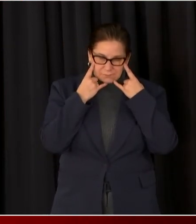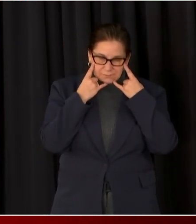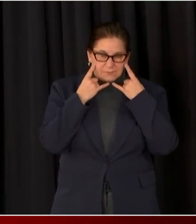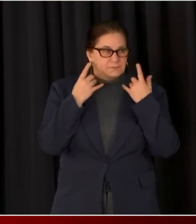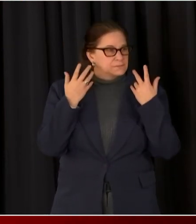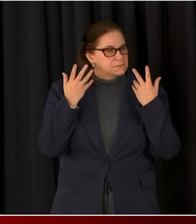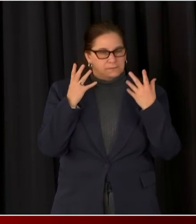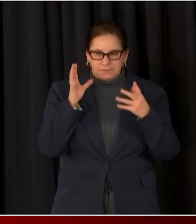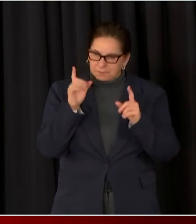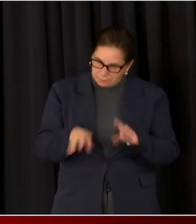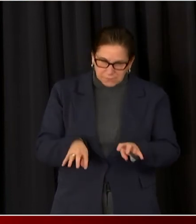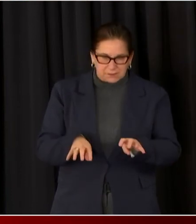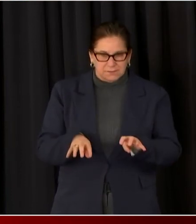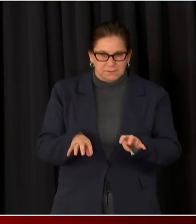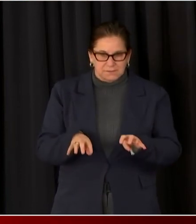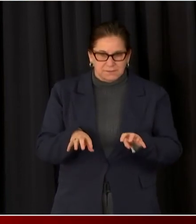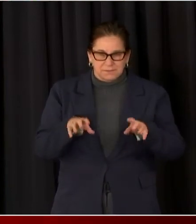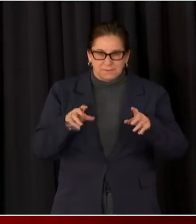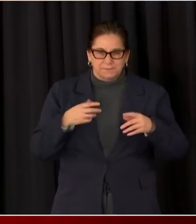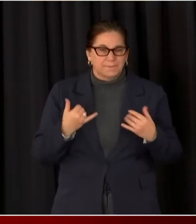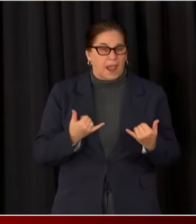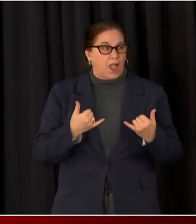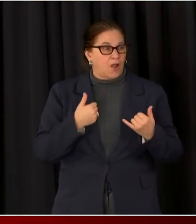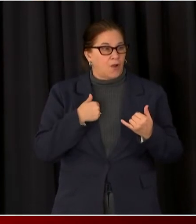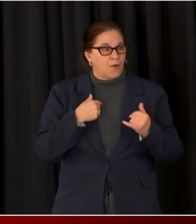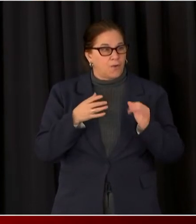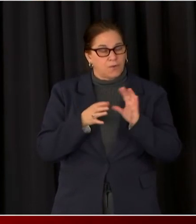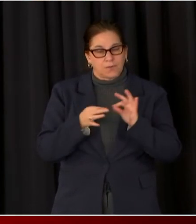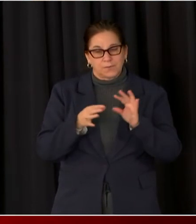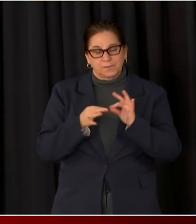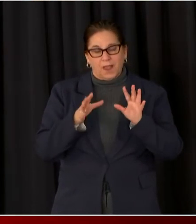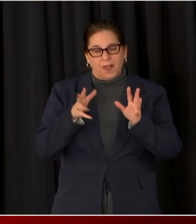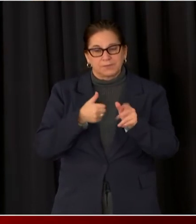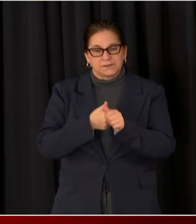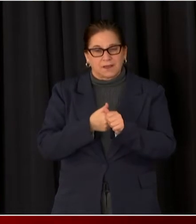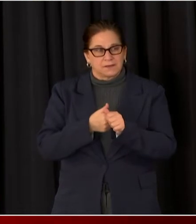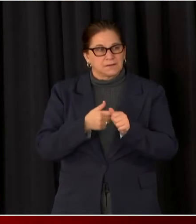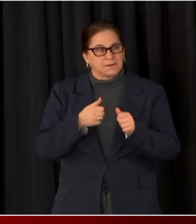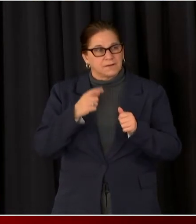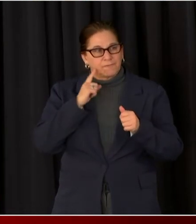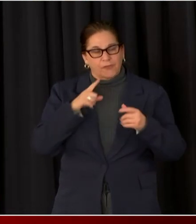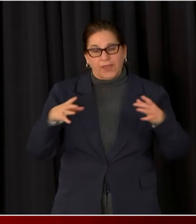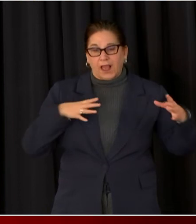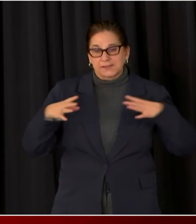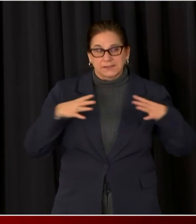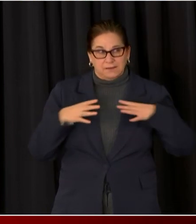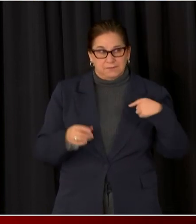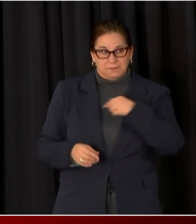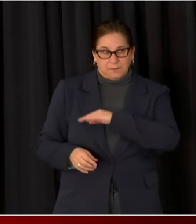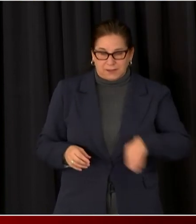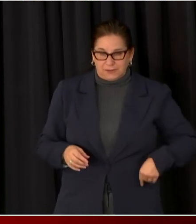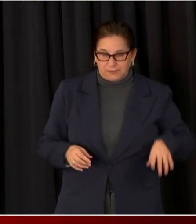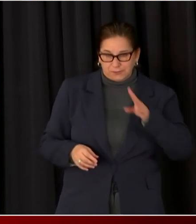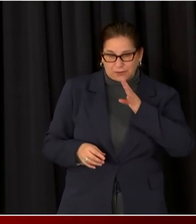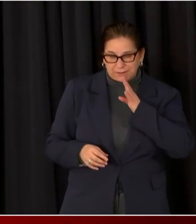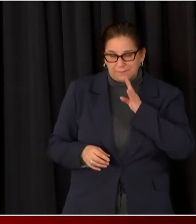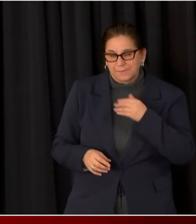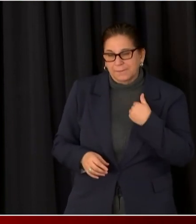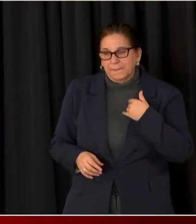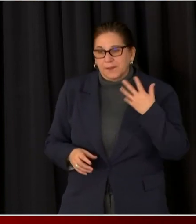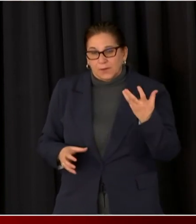just provide an update on the holiday guidance. Washingtonians are again strongly encouraged not to travel for